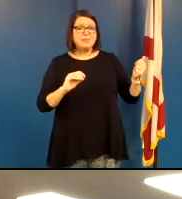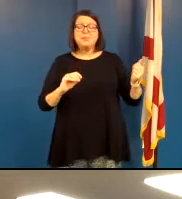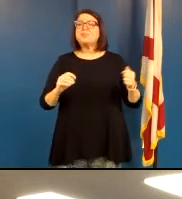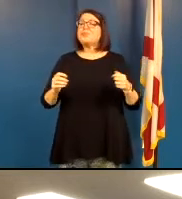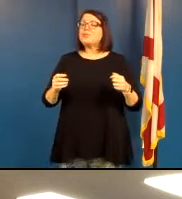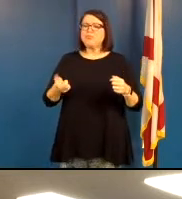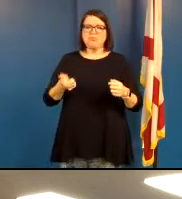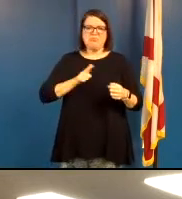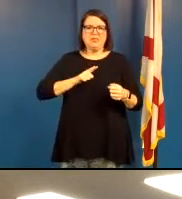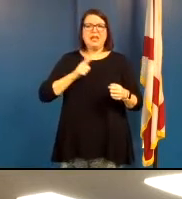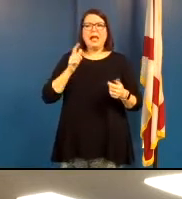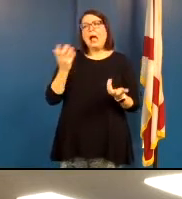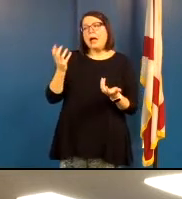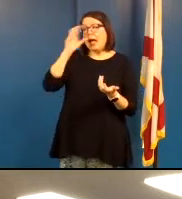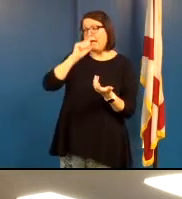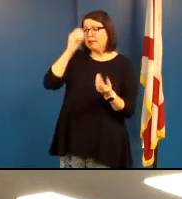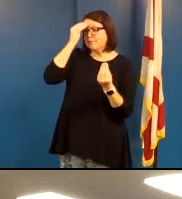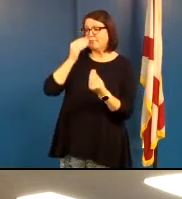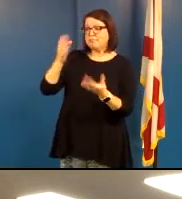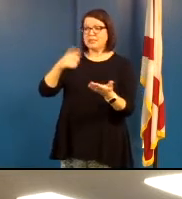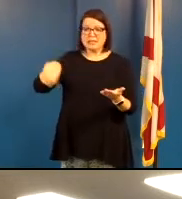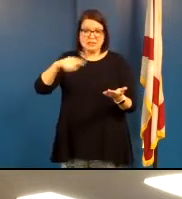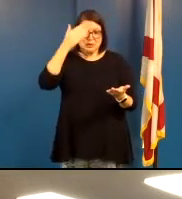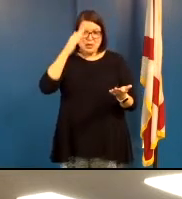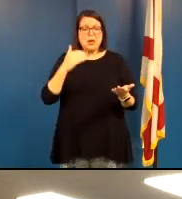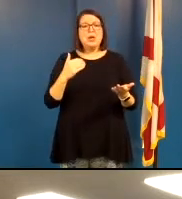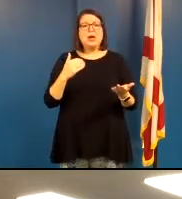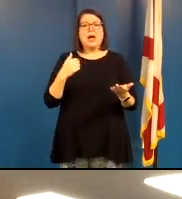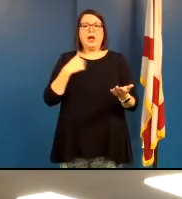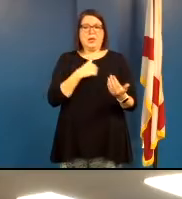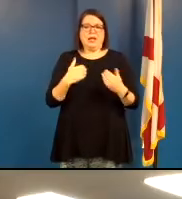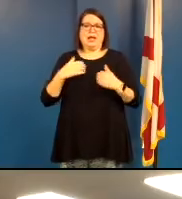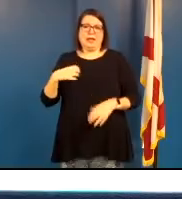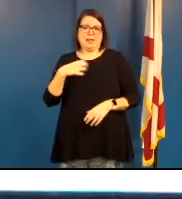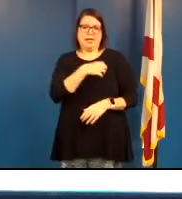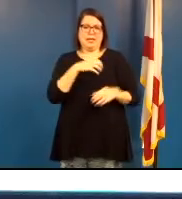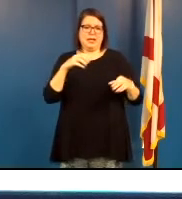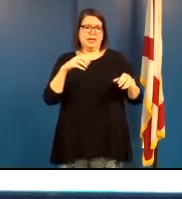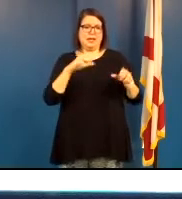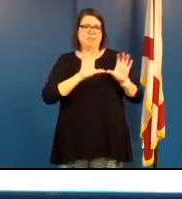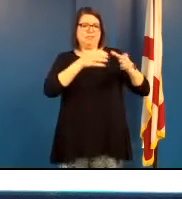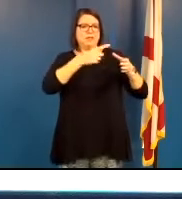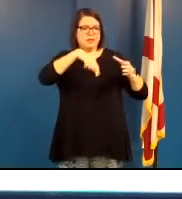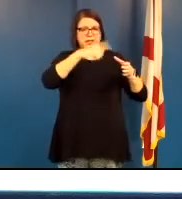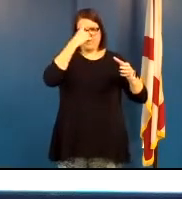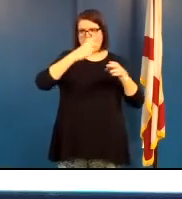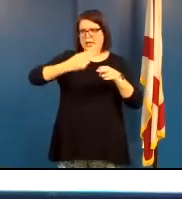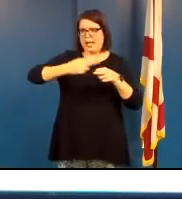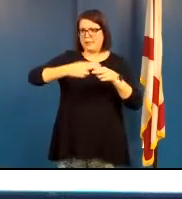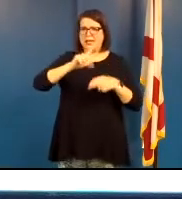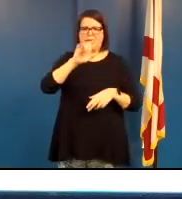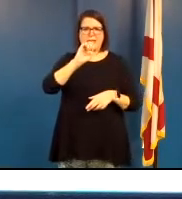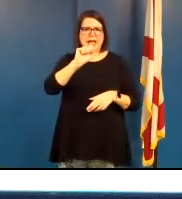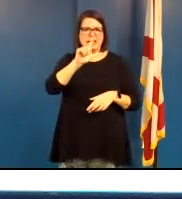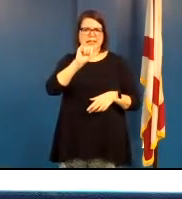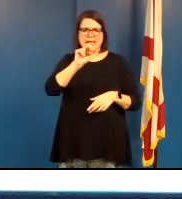I guess the only thing that maybe people don't know is we had a naming committee for Leslie Honig. I'm gonna say it